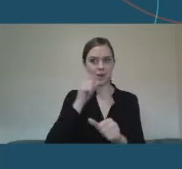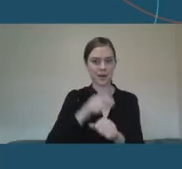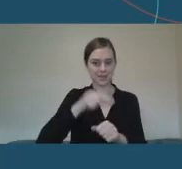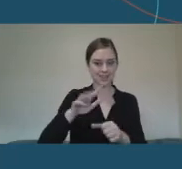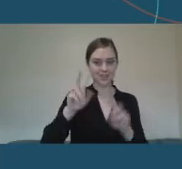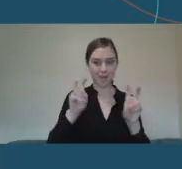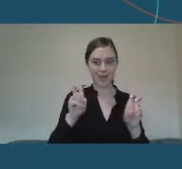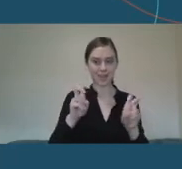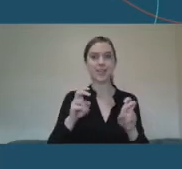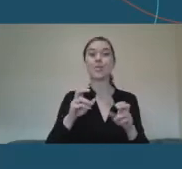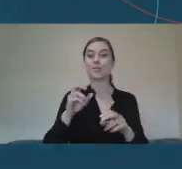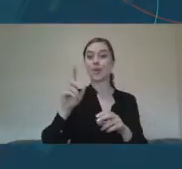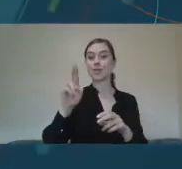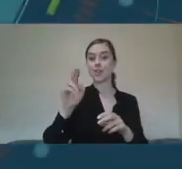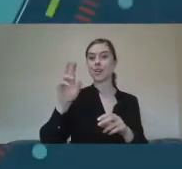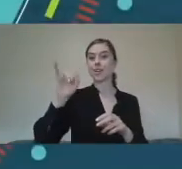Rimmer.